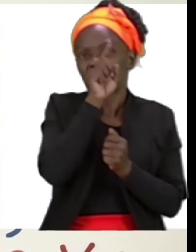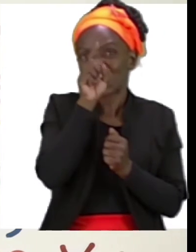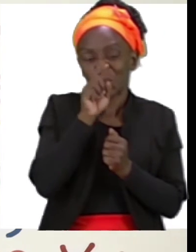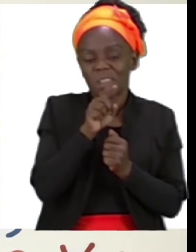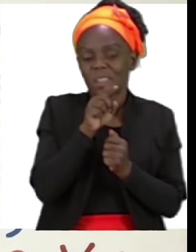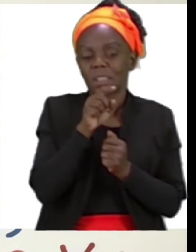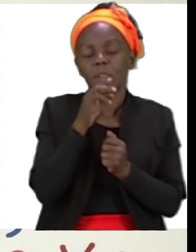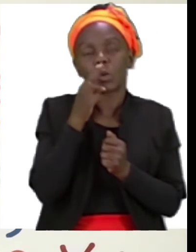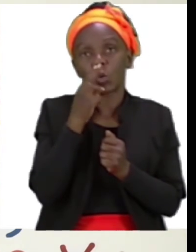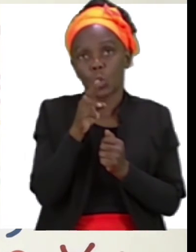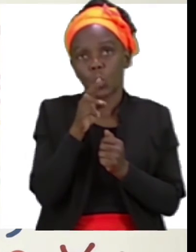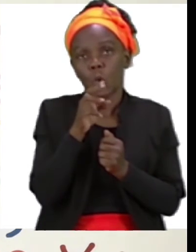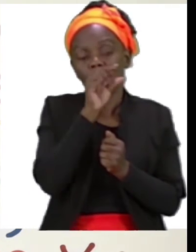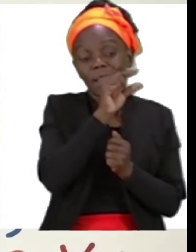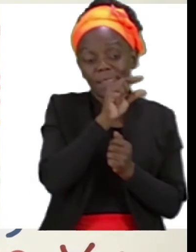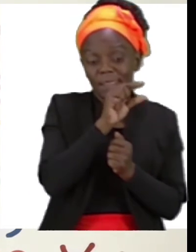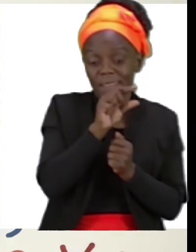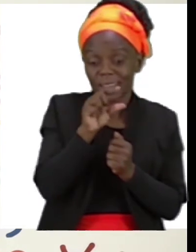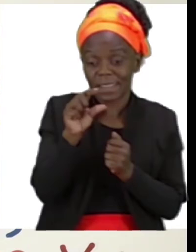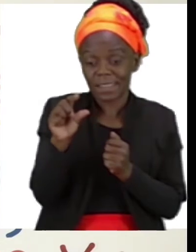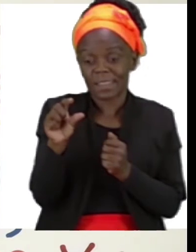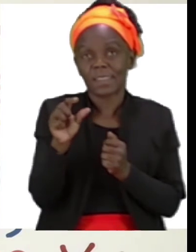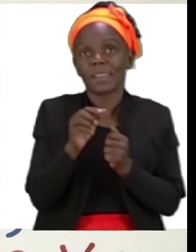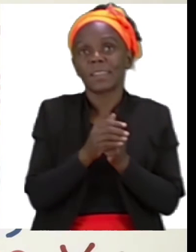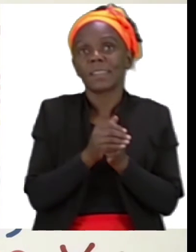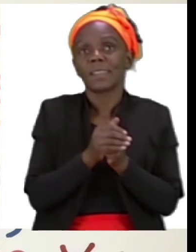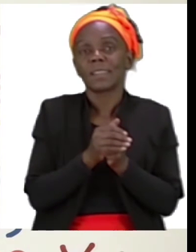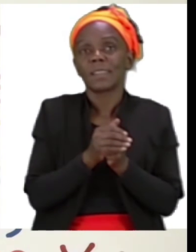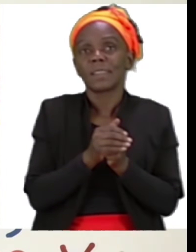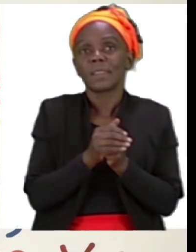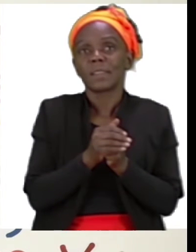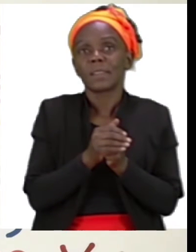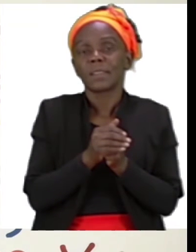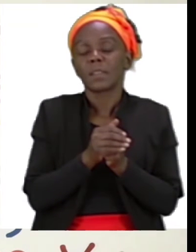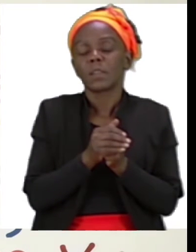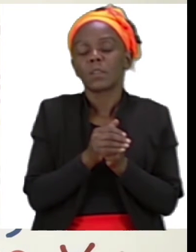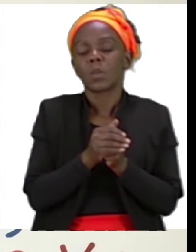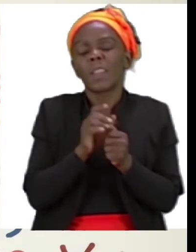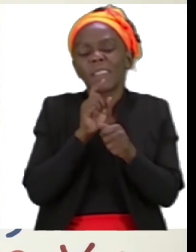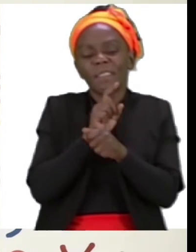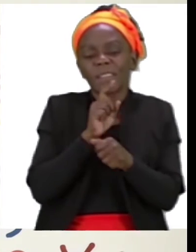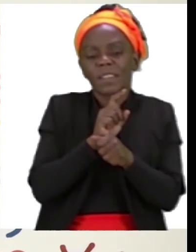sentence. So we are going to start with our magical word.